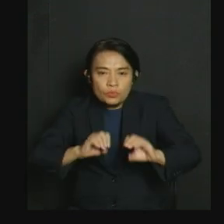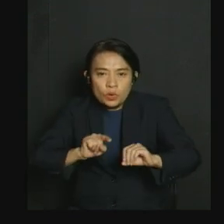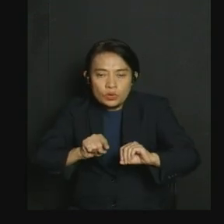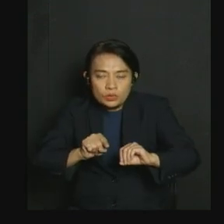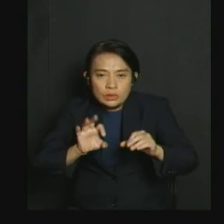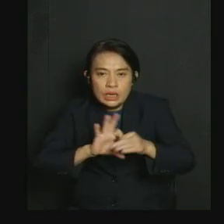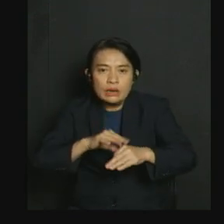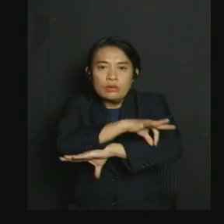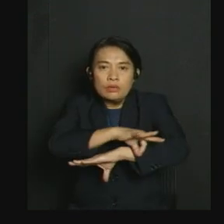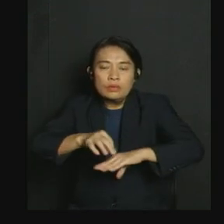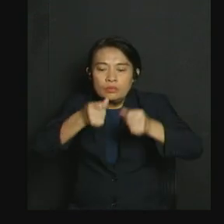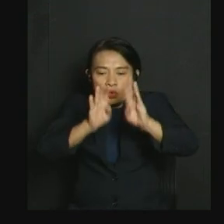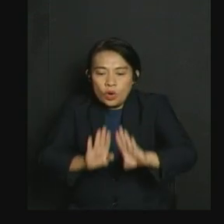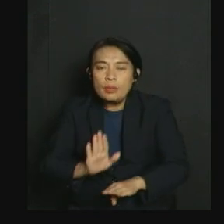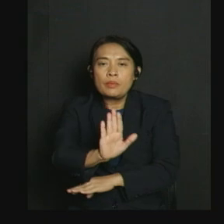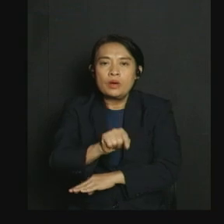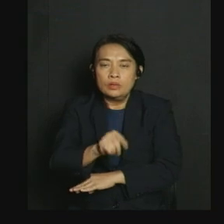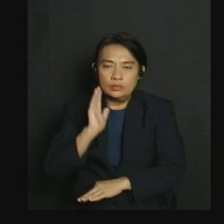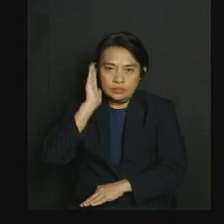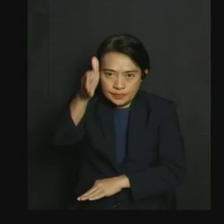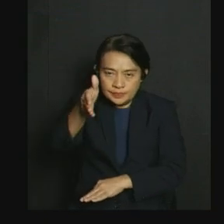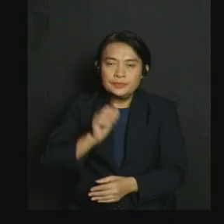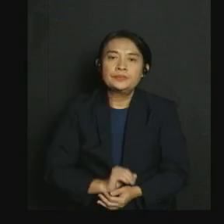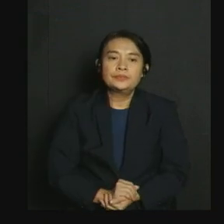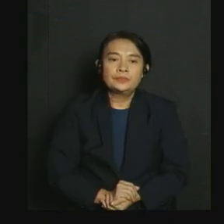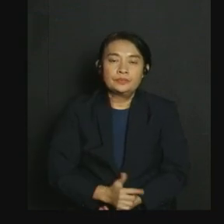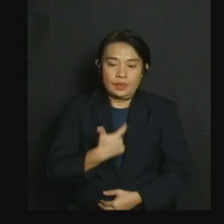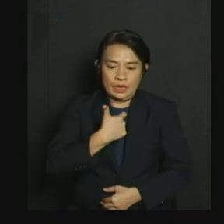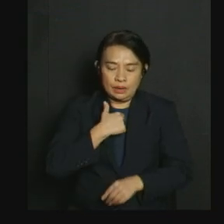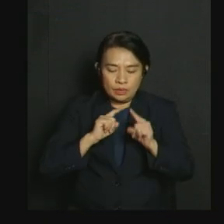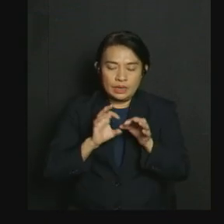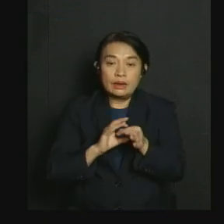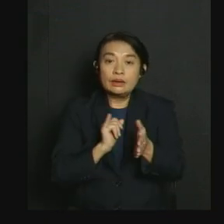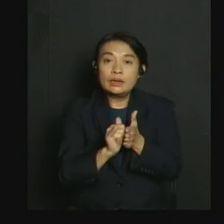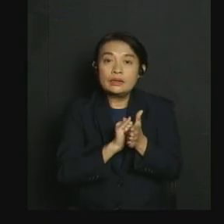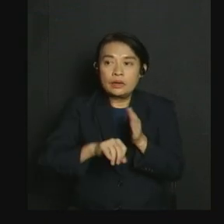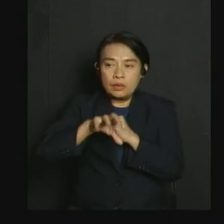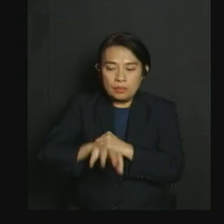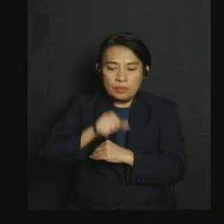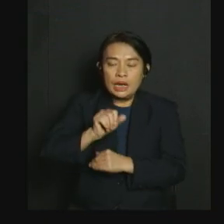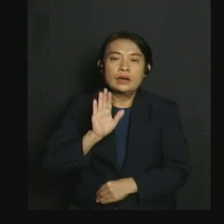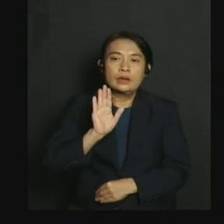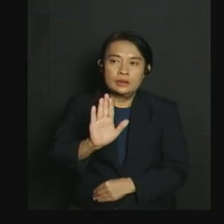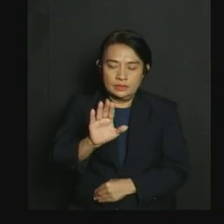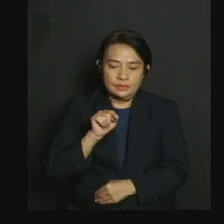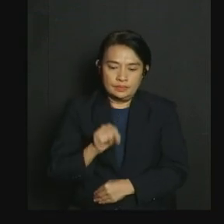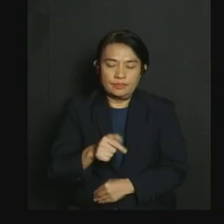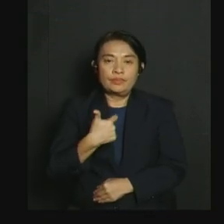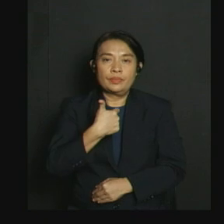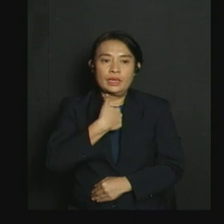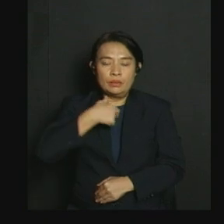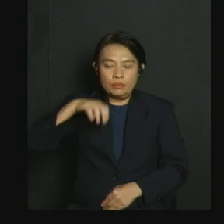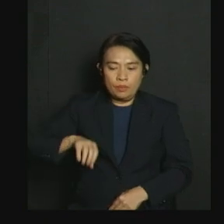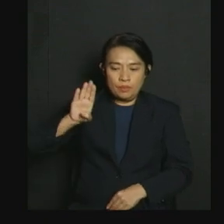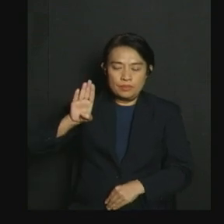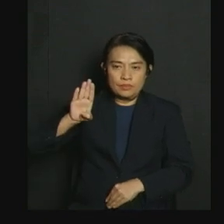my time working for the city of New York. I come from the private sector. I worked for a number of firms,